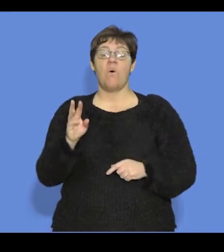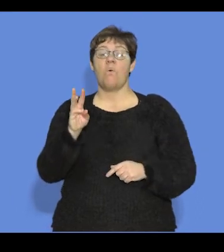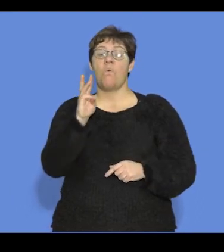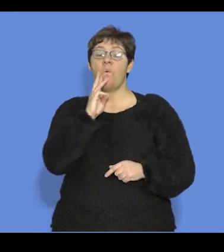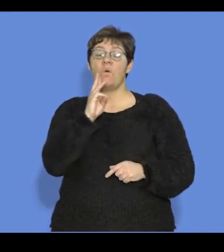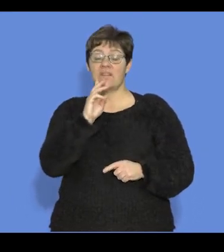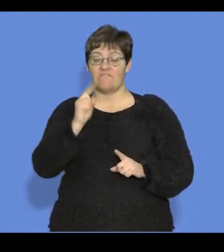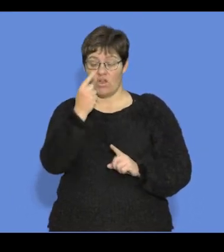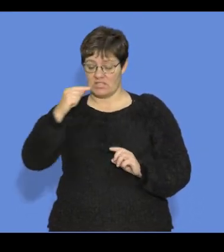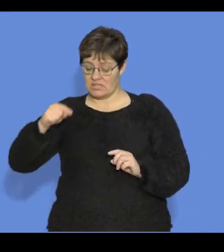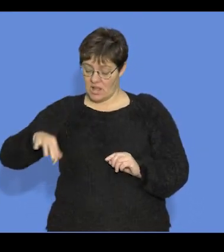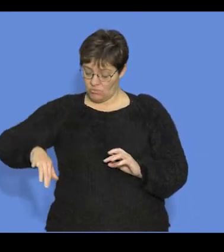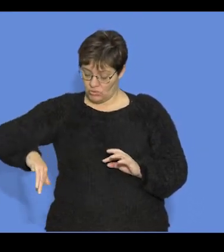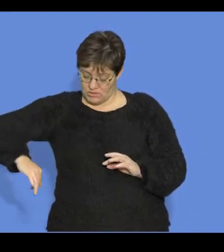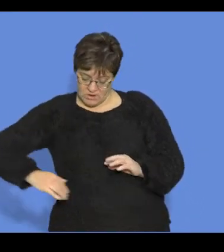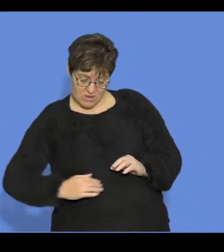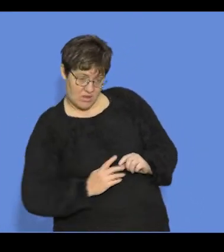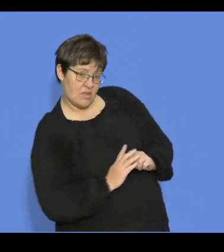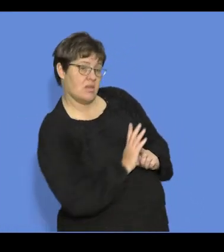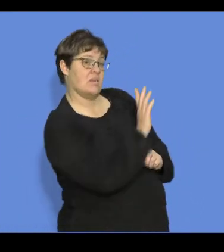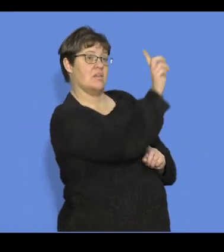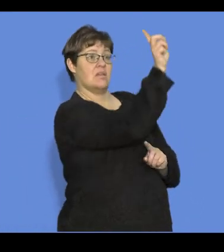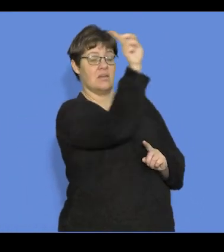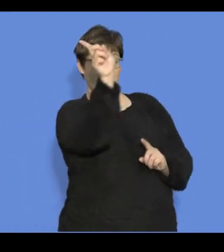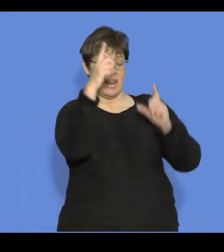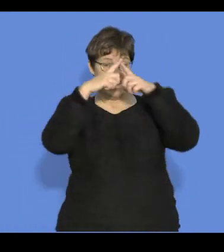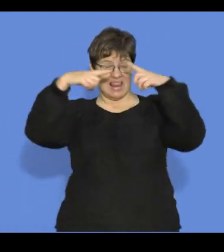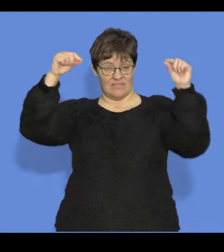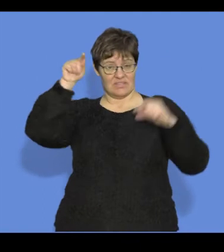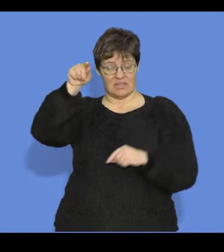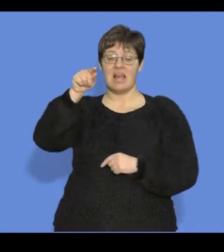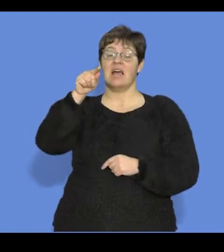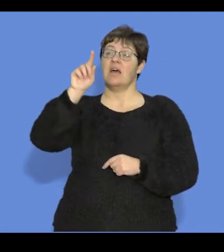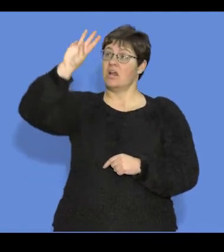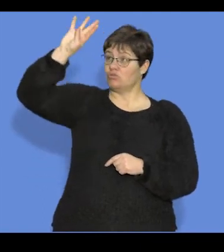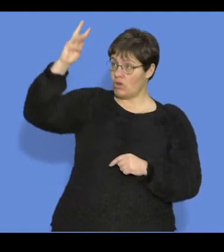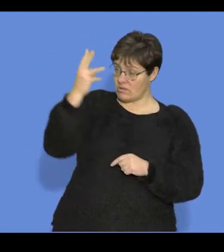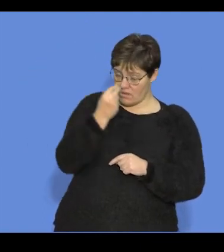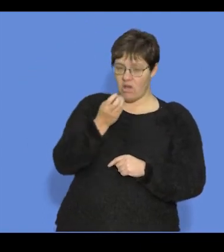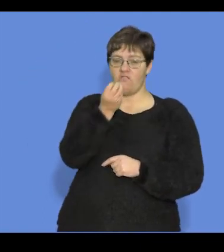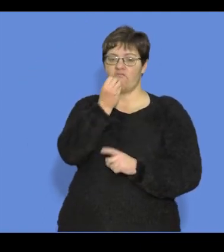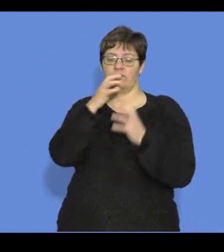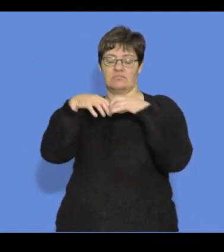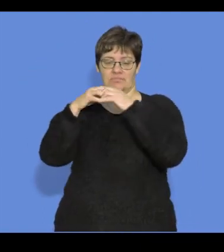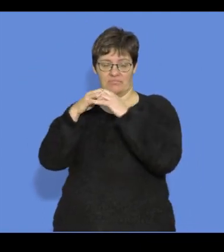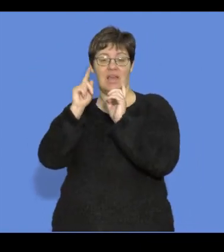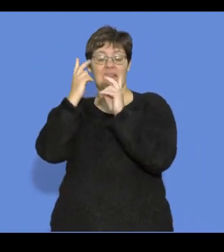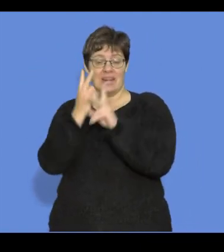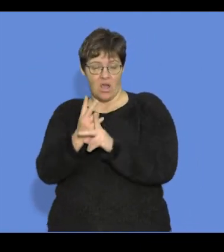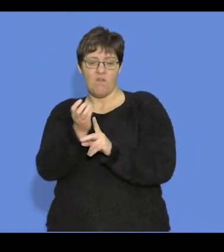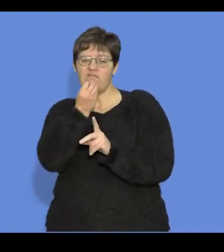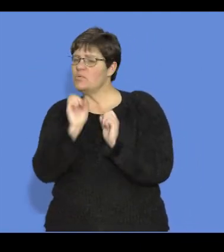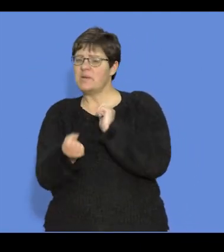leaves use the water to make food. Well, what happens to the food then? So here we have a